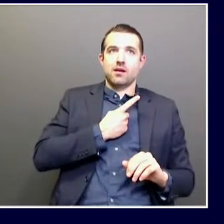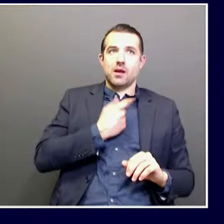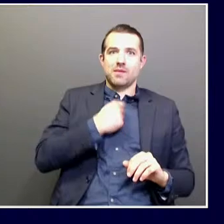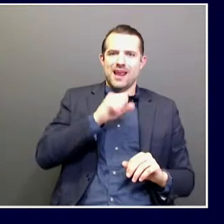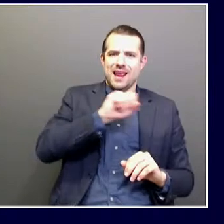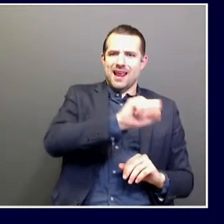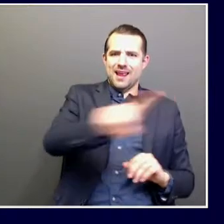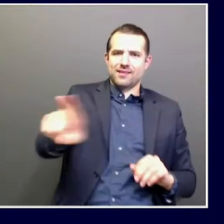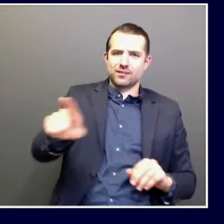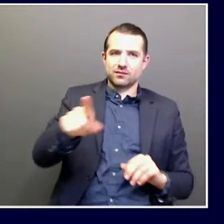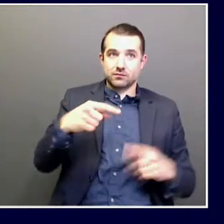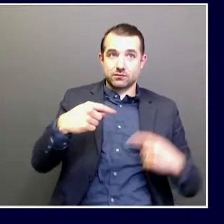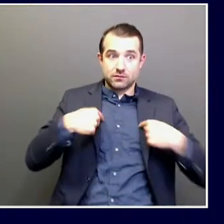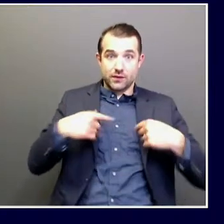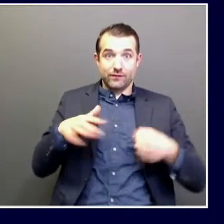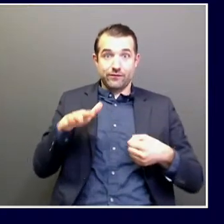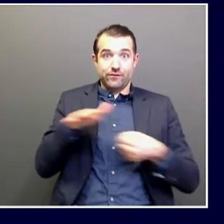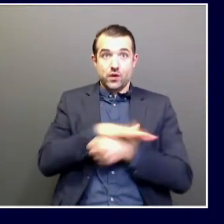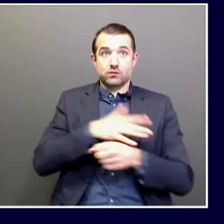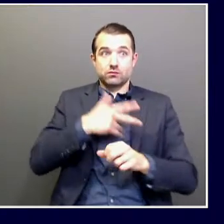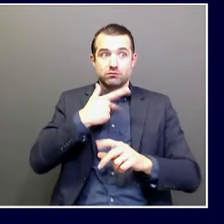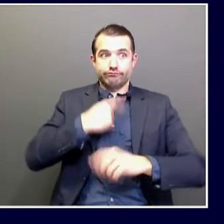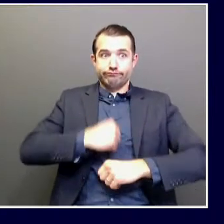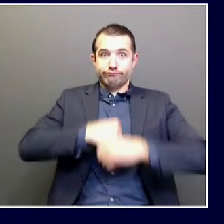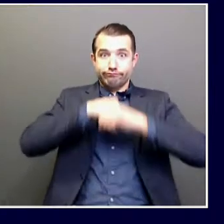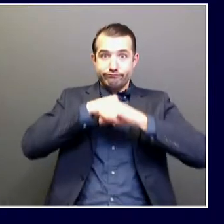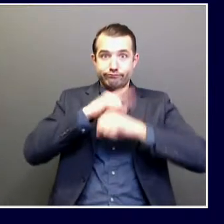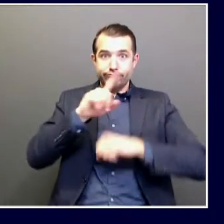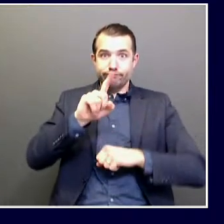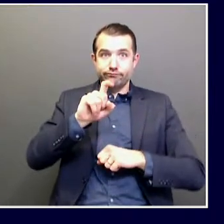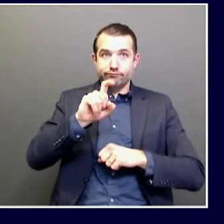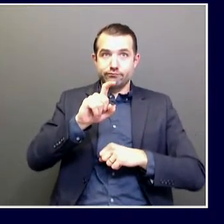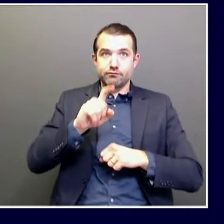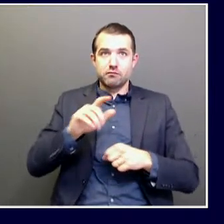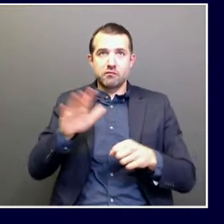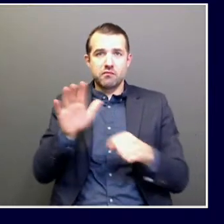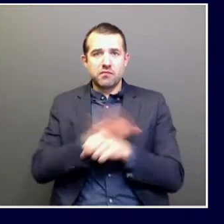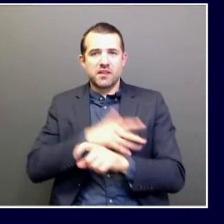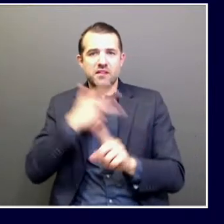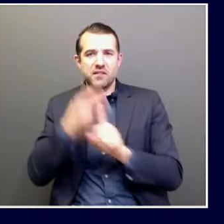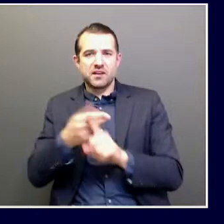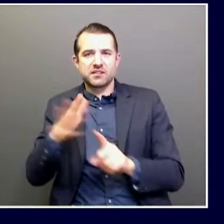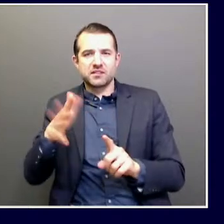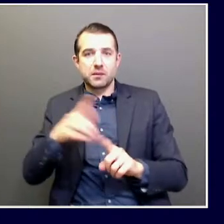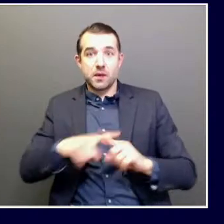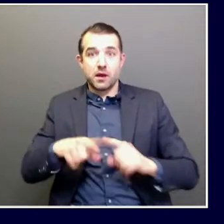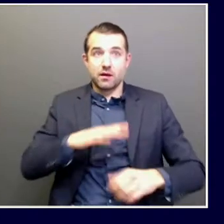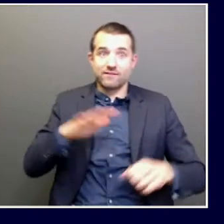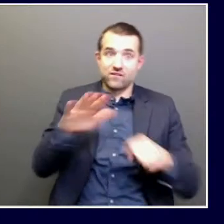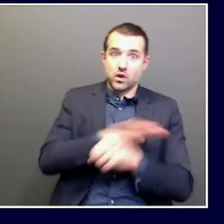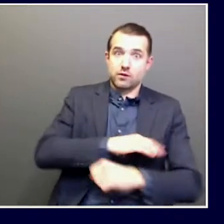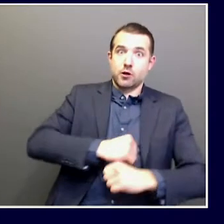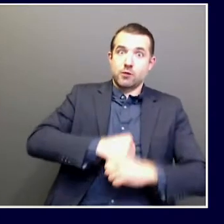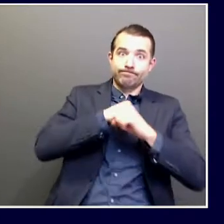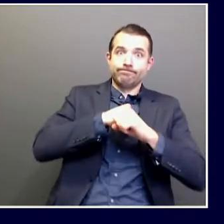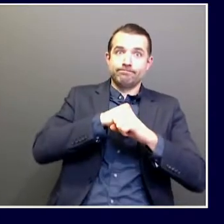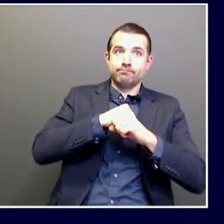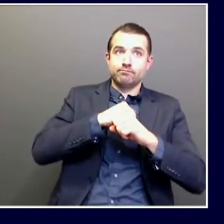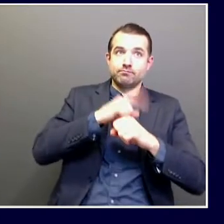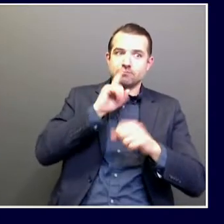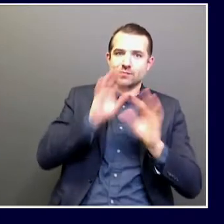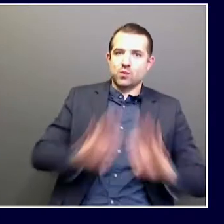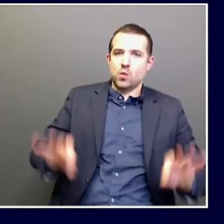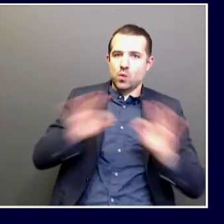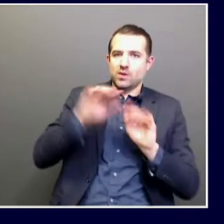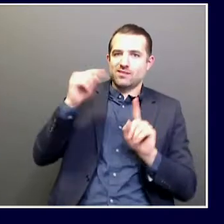we learn more and more about the importance of boosters. Thank you. So fully vaccinated with an asterisk. You're